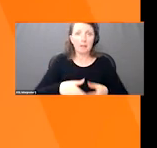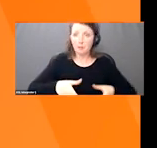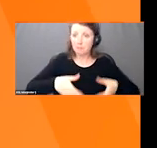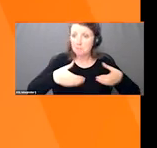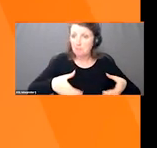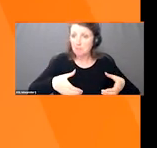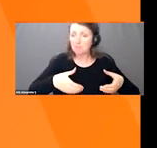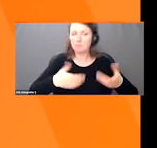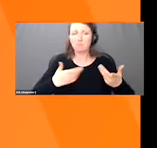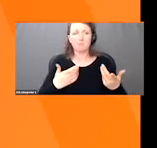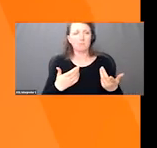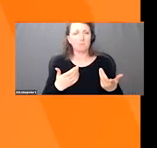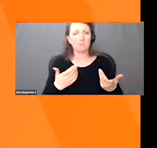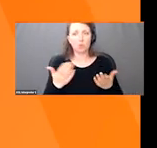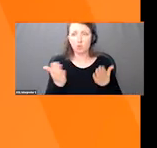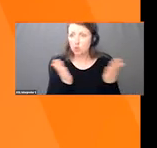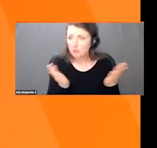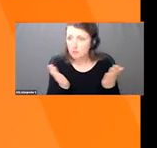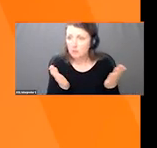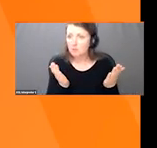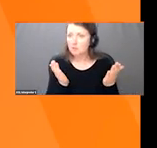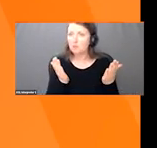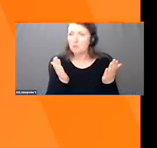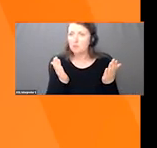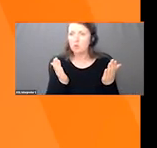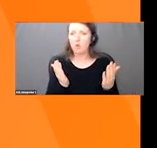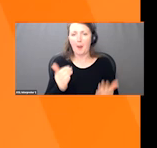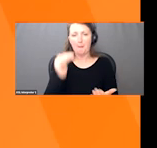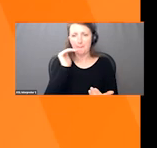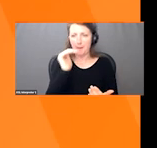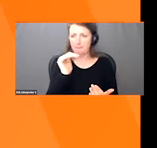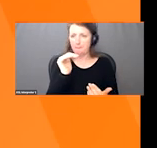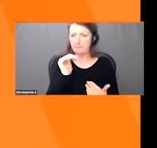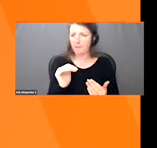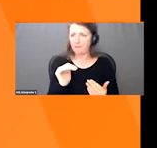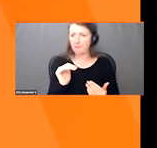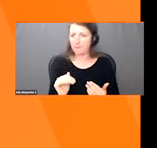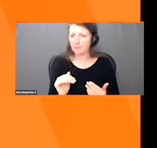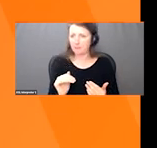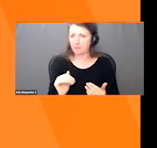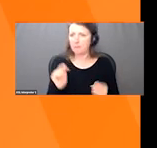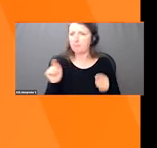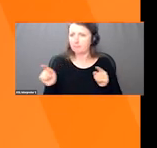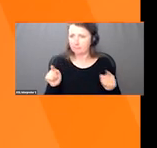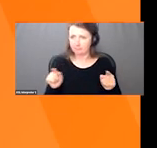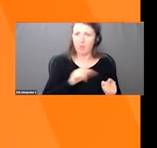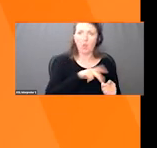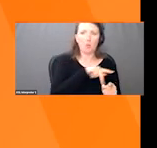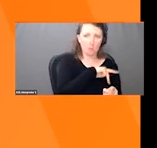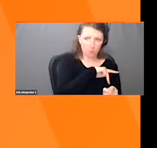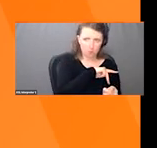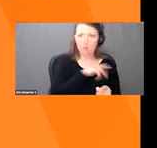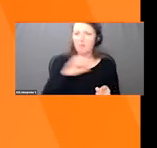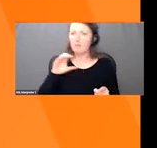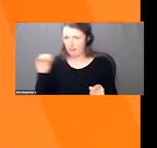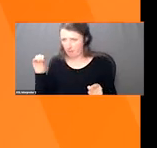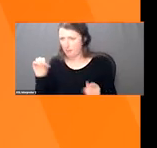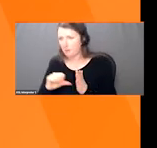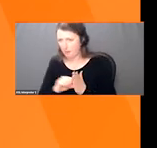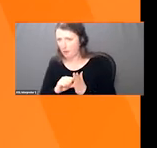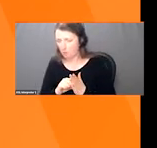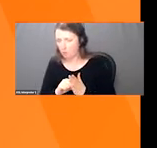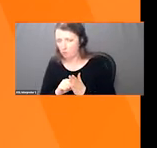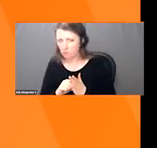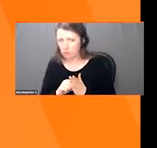a package of goods that you can essentially sell and distribute through this. Within these product pages, you can list a whole bunch